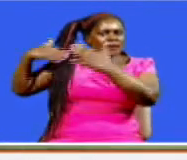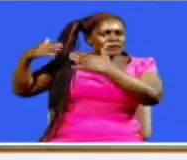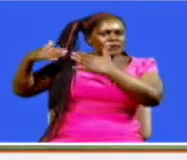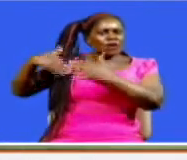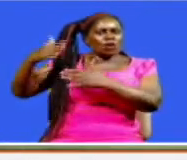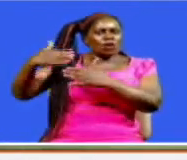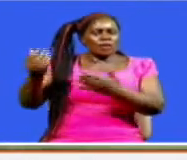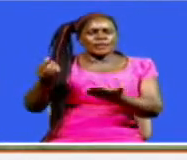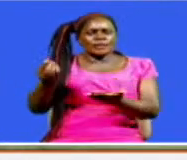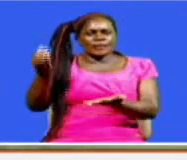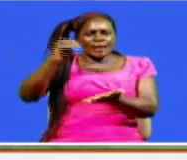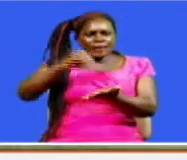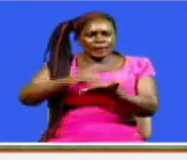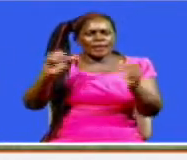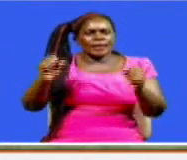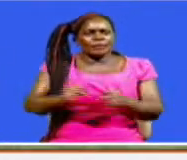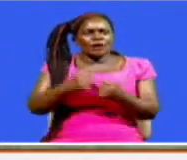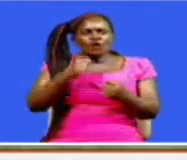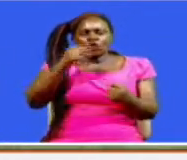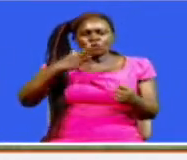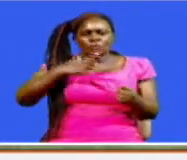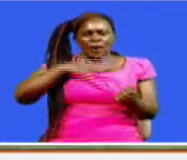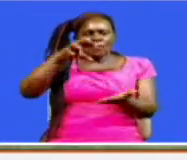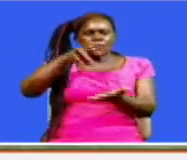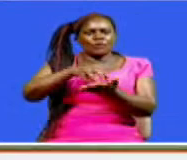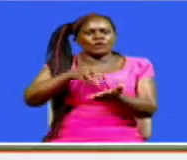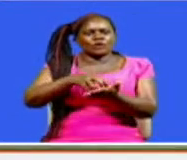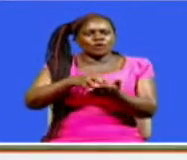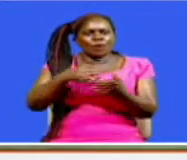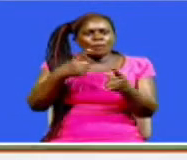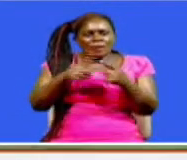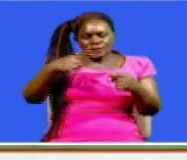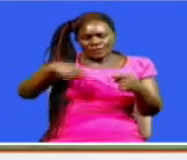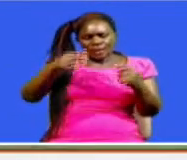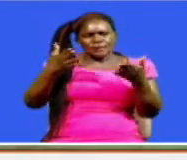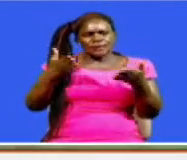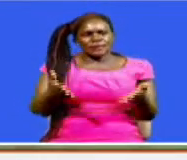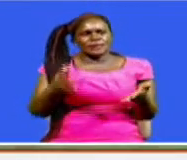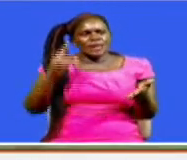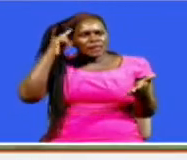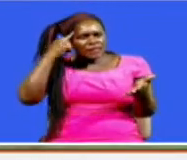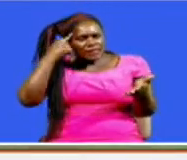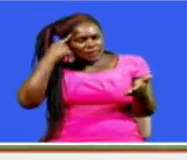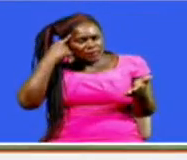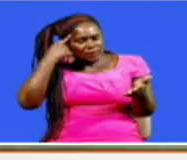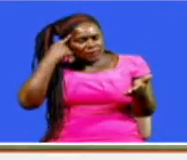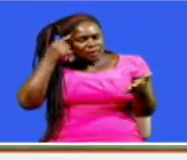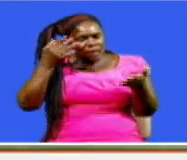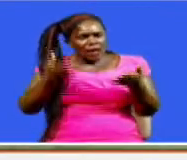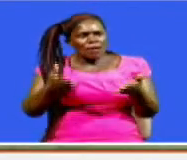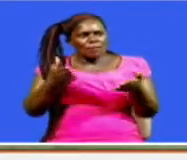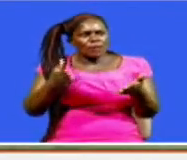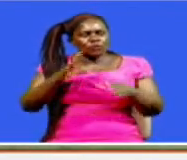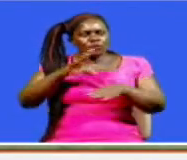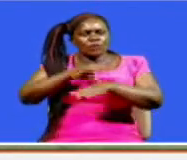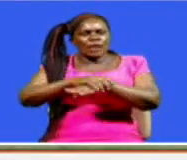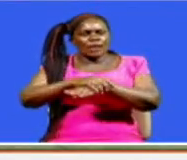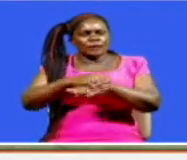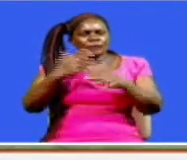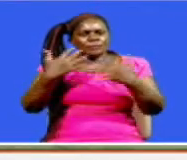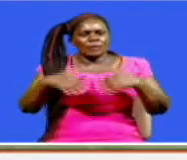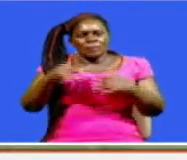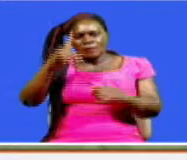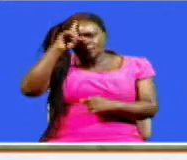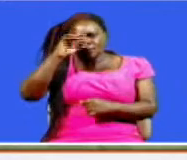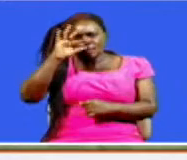always writes itself. It's not my place and time, but for us, I think we are here to take all three games